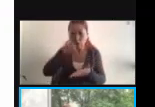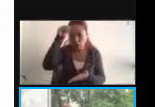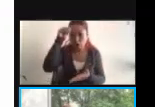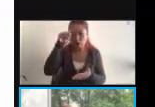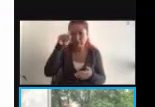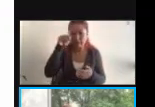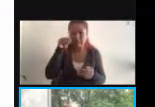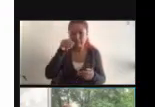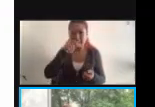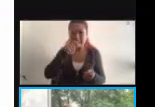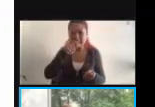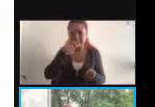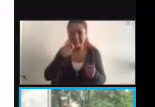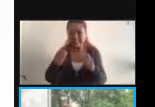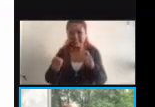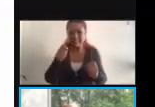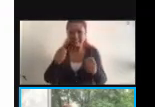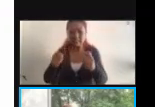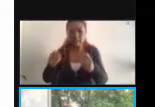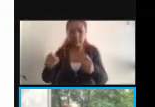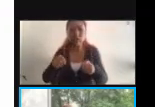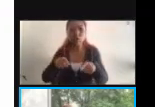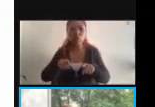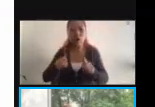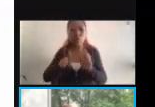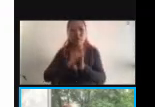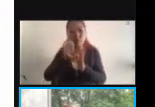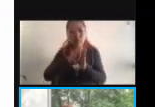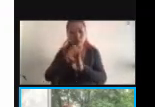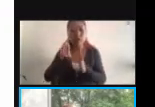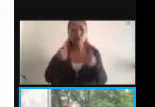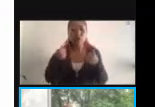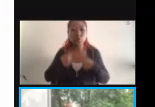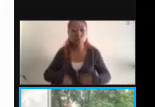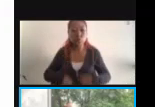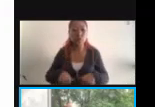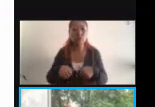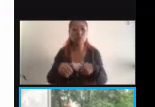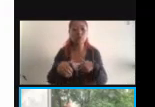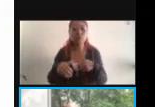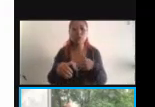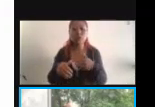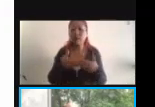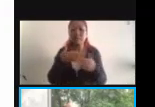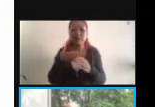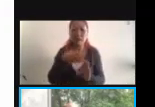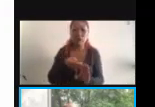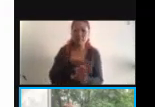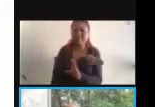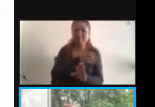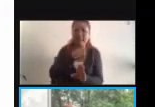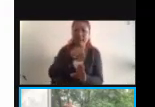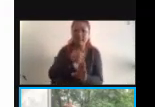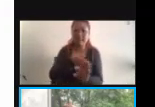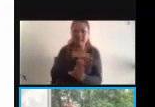suits as we are progressing. In spite of all the accomplishment they were able to make with what they